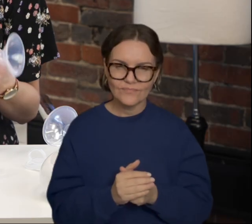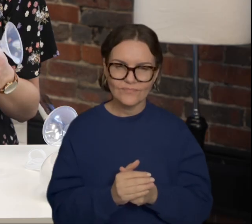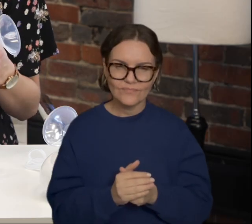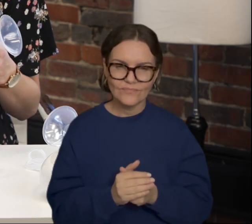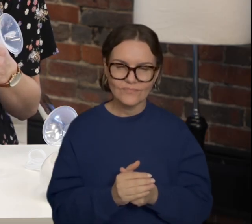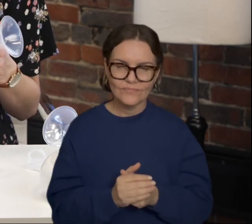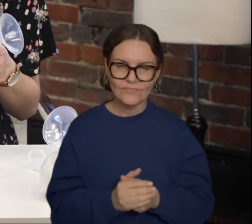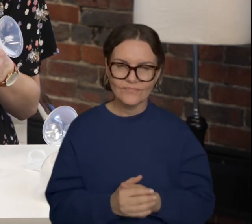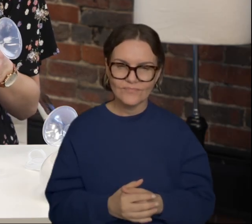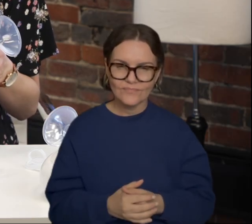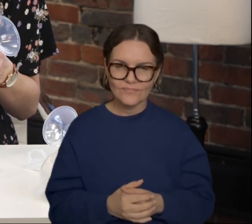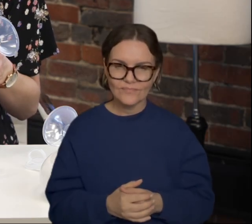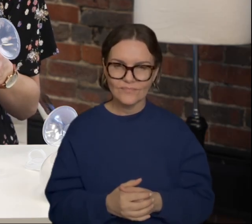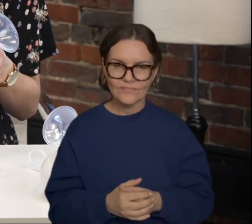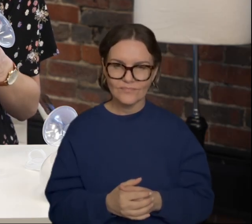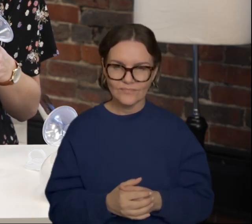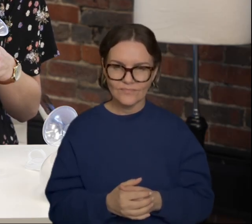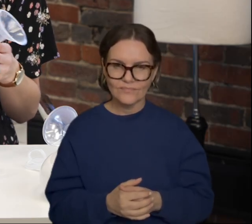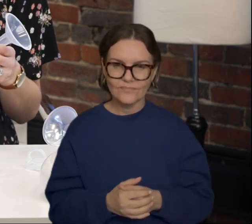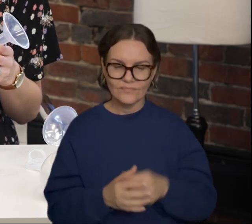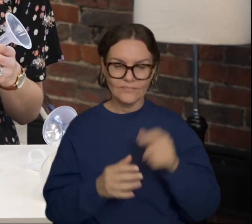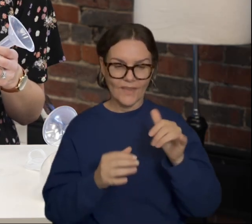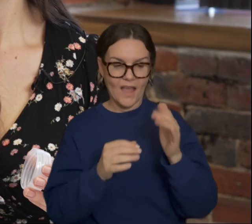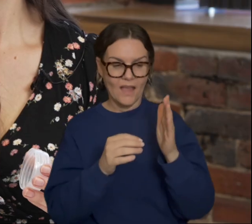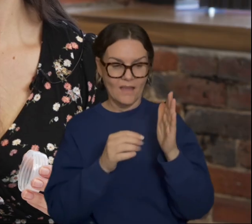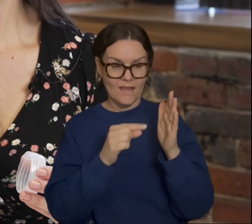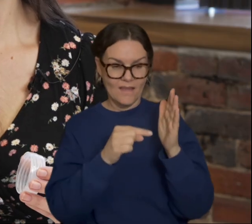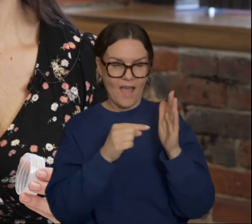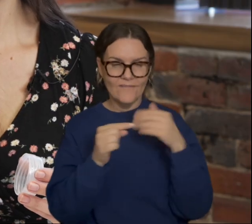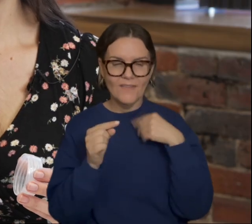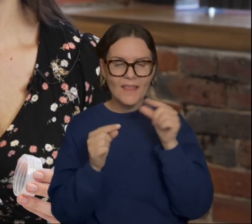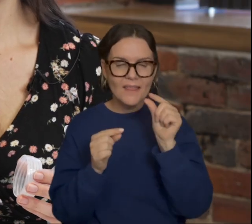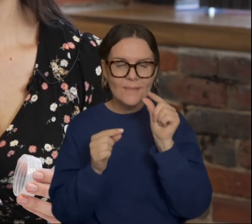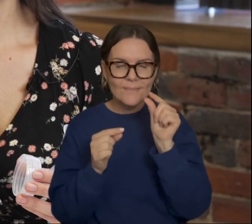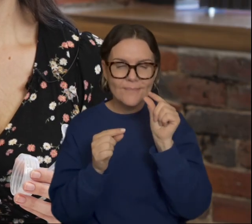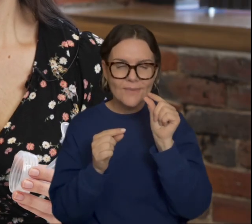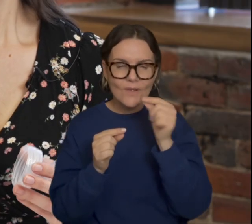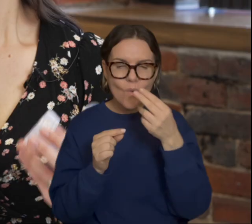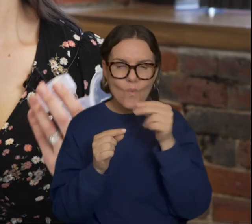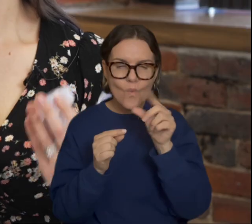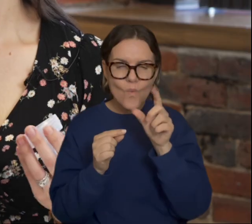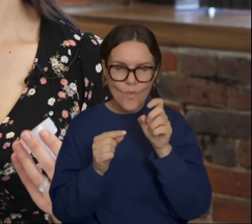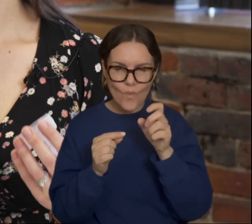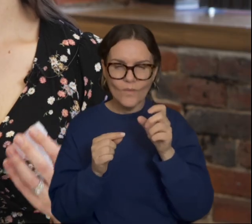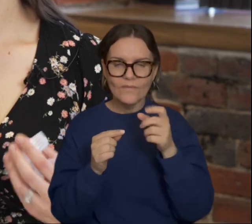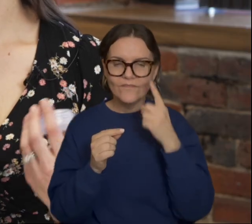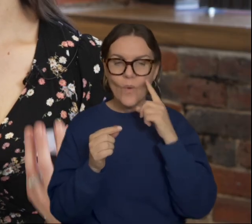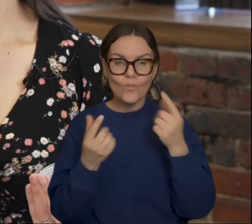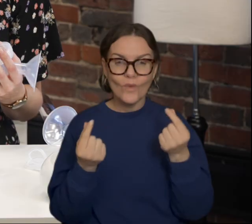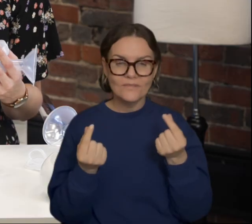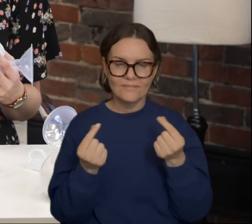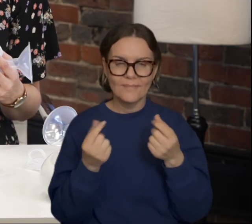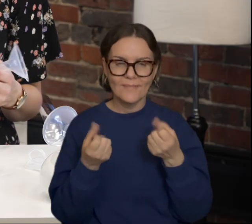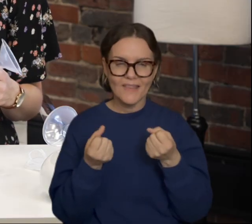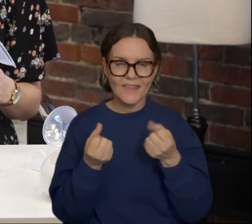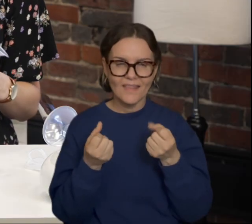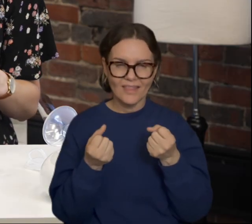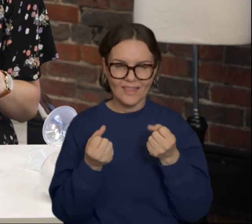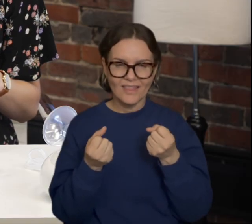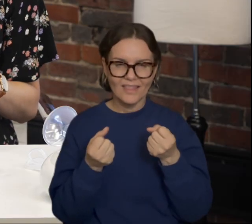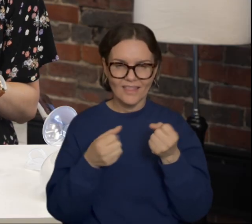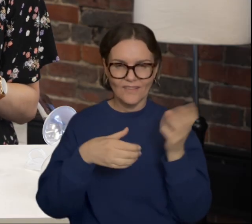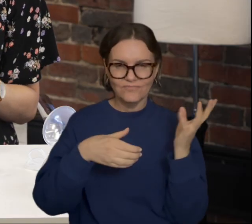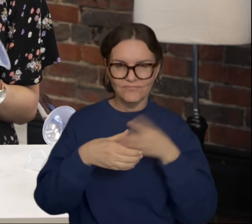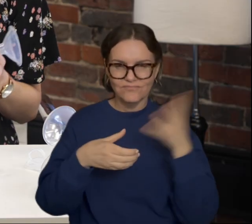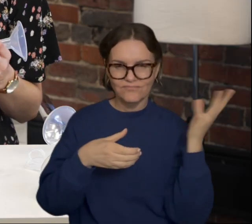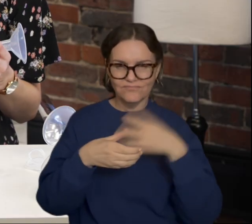pump. So it has a little opening at the bottom, right there, and that lets the milk enter your storage bottle,